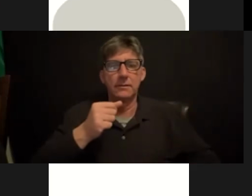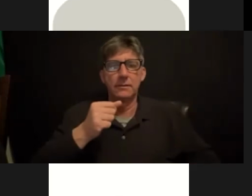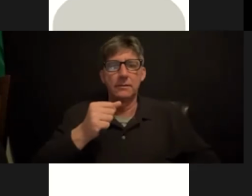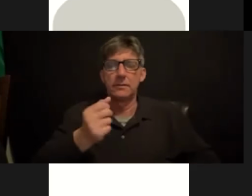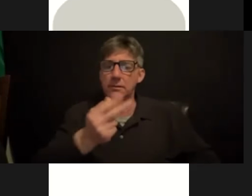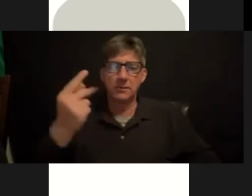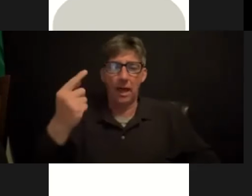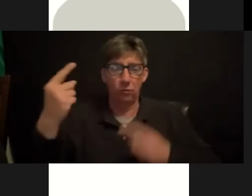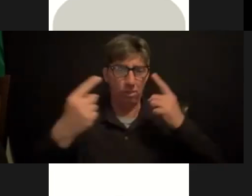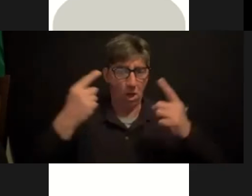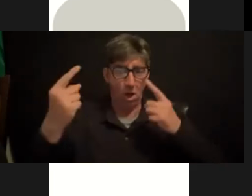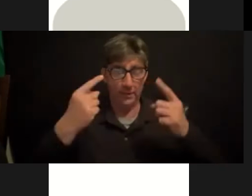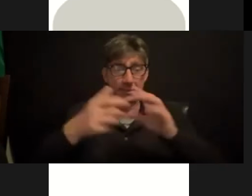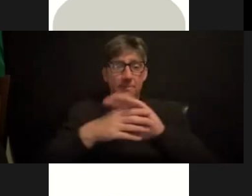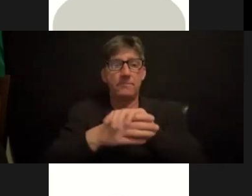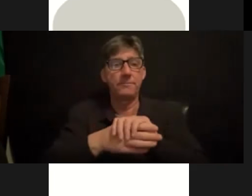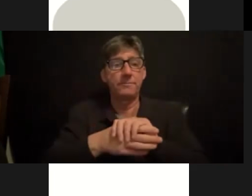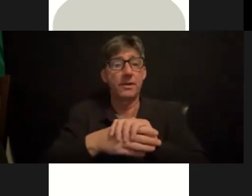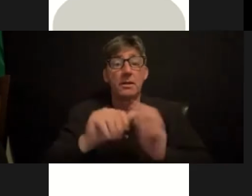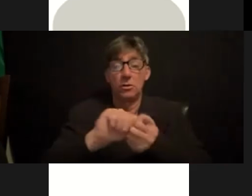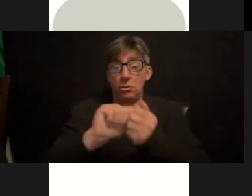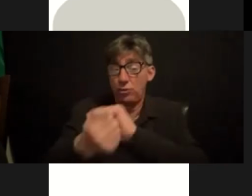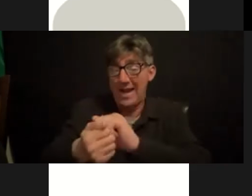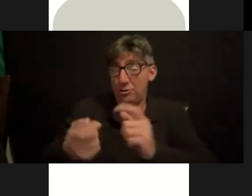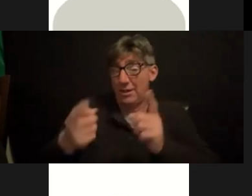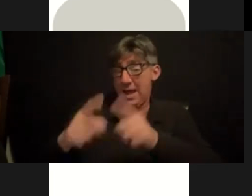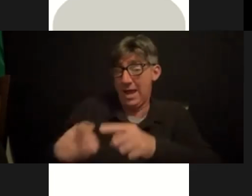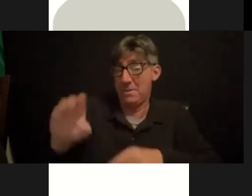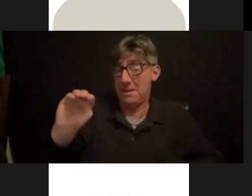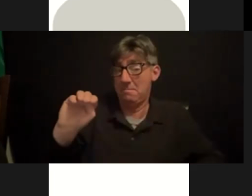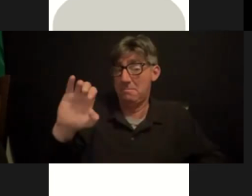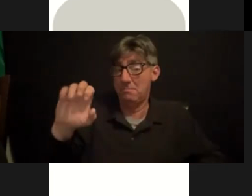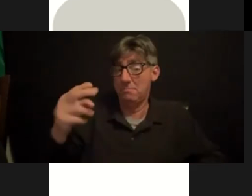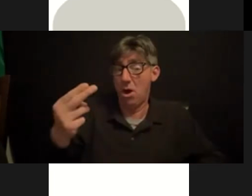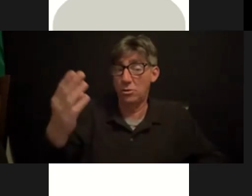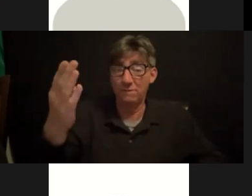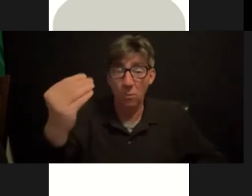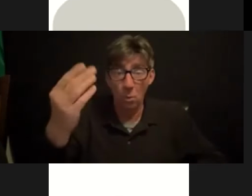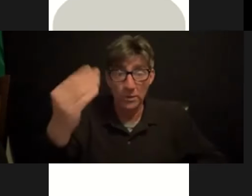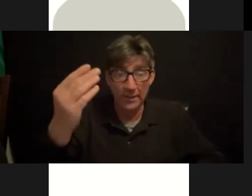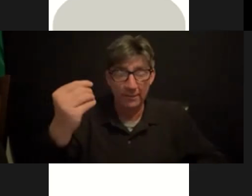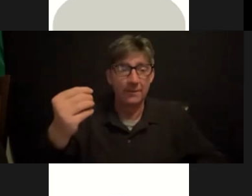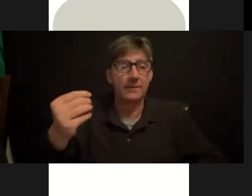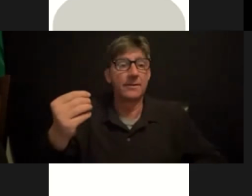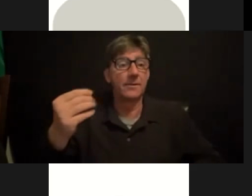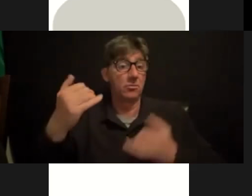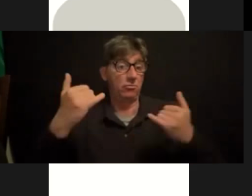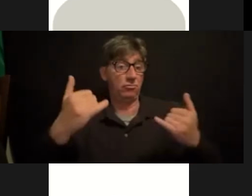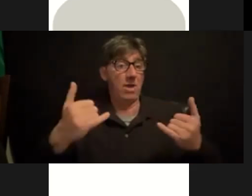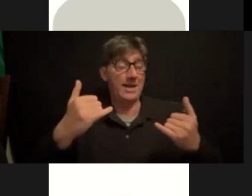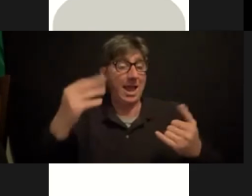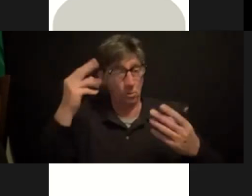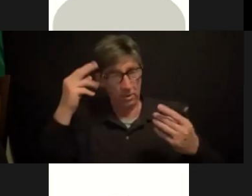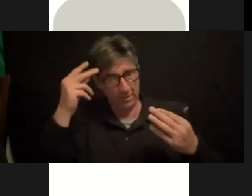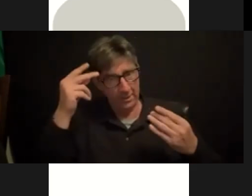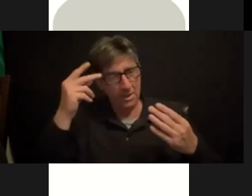I think with the changes that are going to affect in March 14th, where we largely are now is thinking about